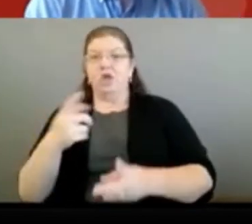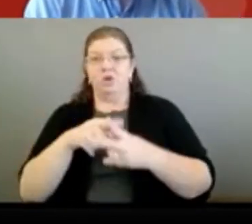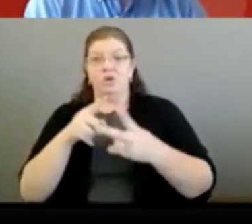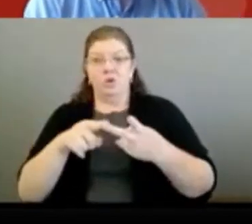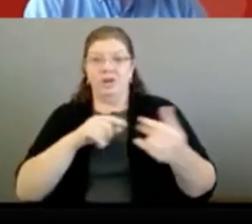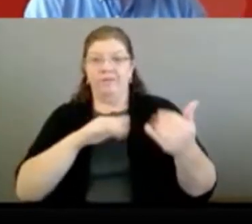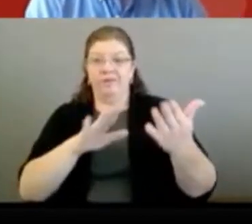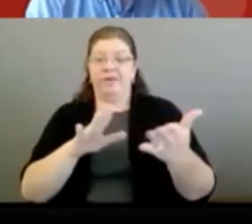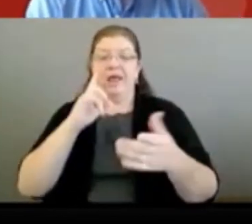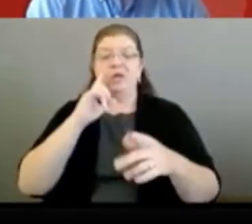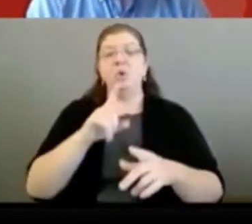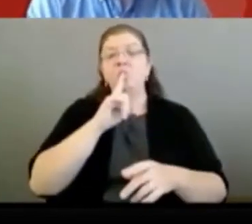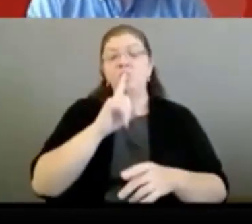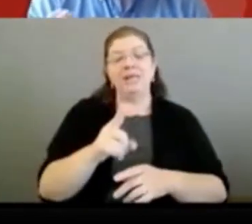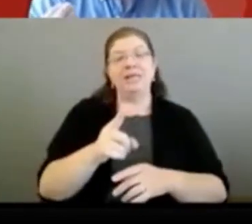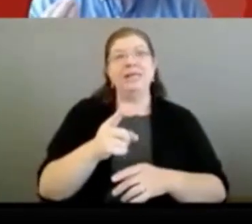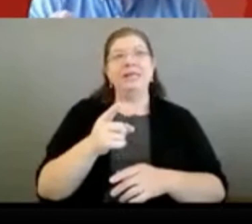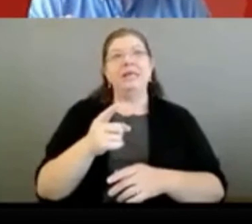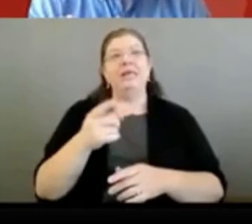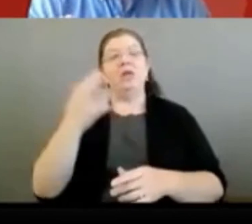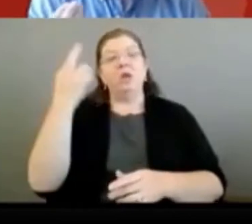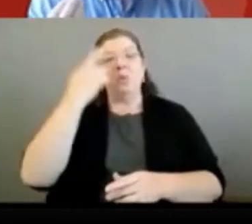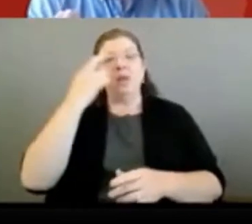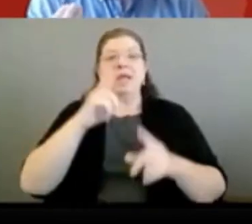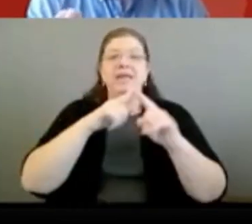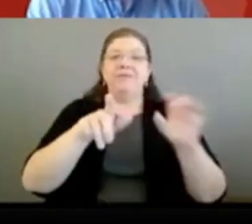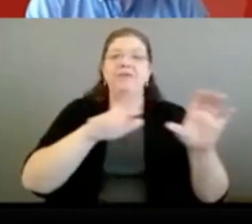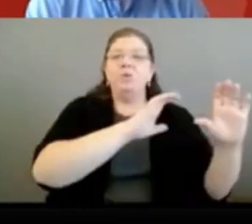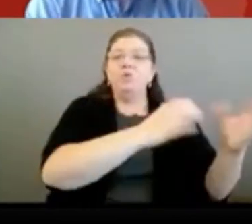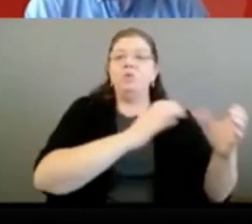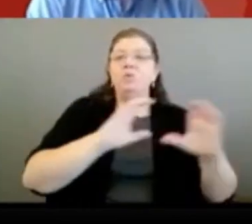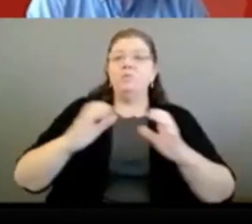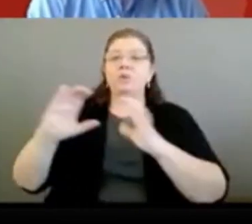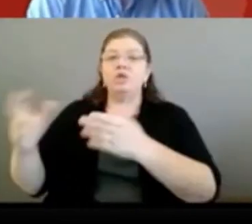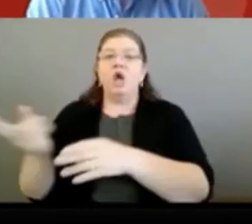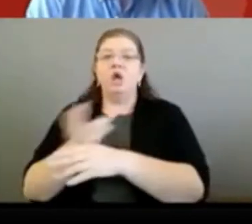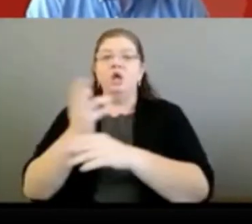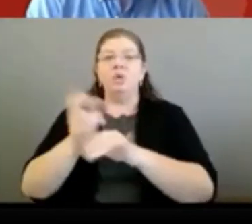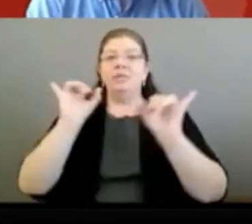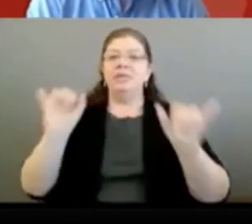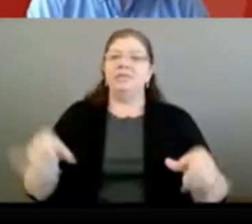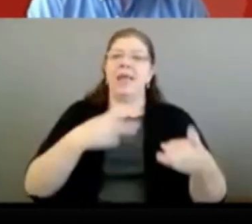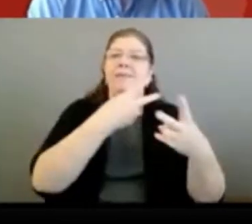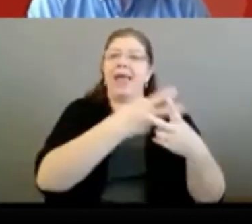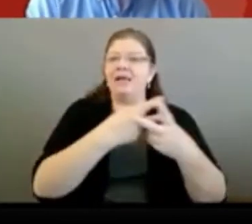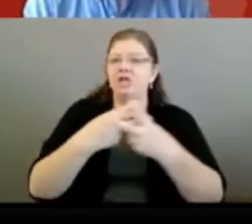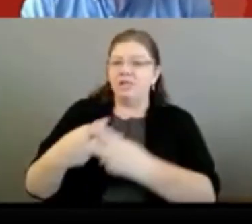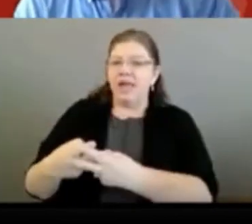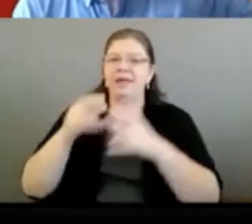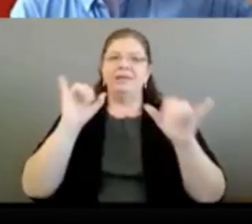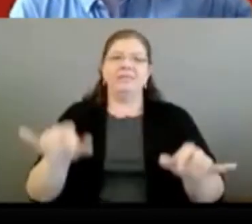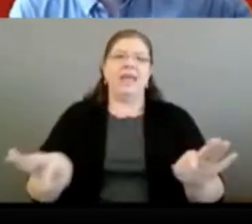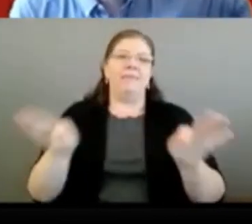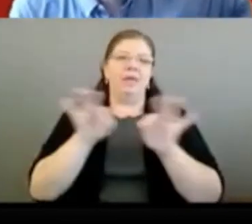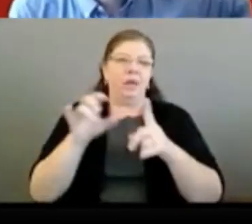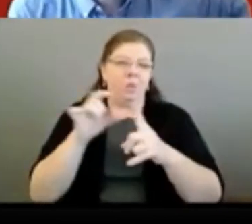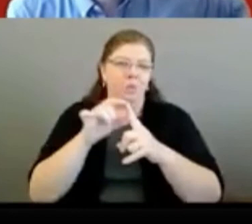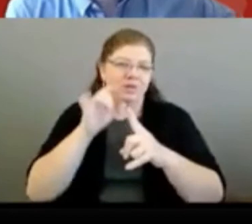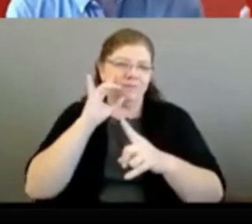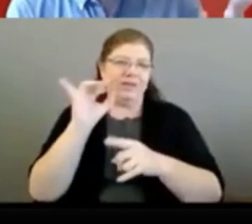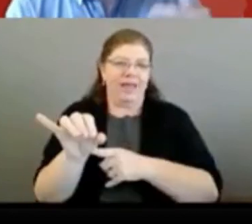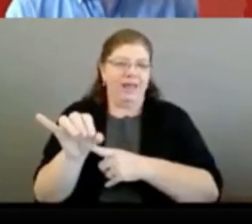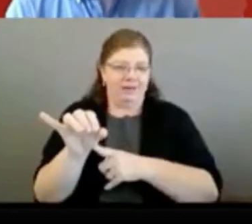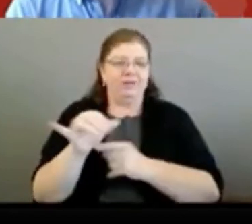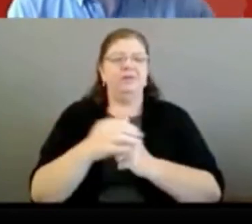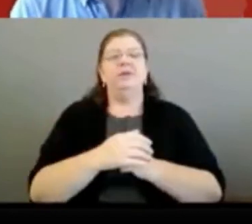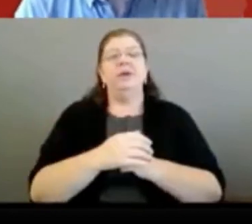And it's probably because there's different groups that use these particular hashtags and keywords for that topic. And it's